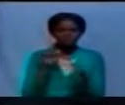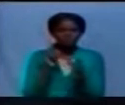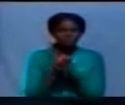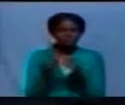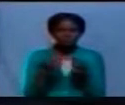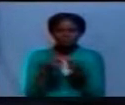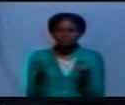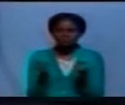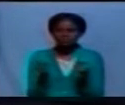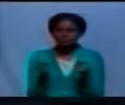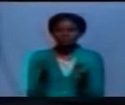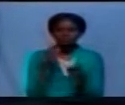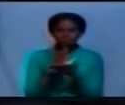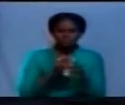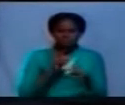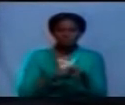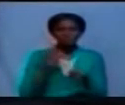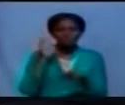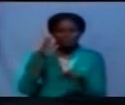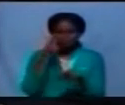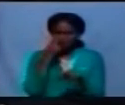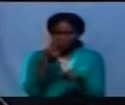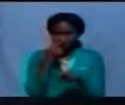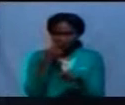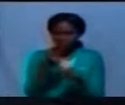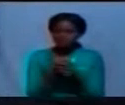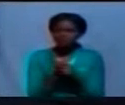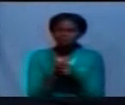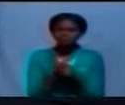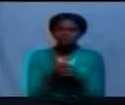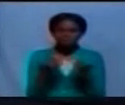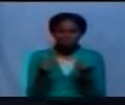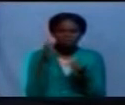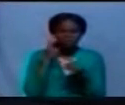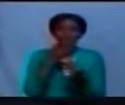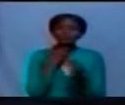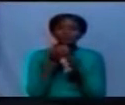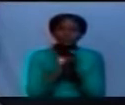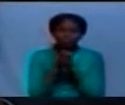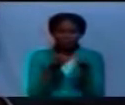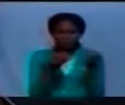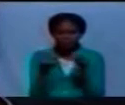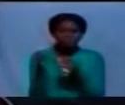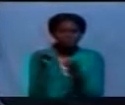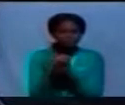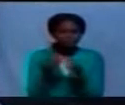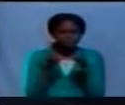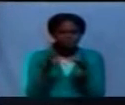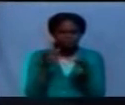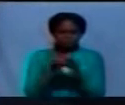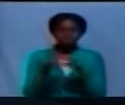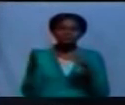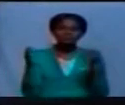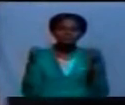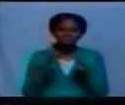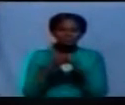of commotion that sometimes you tend to see. And I'll tell you, interesting, you find that most of that commotion you see in the commercial banks